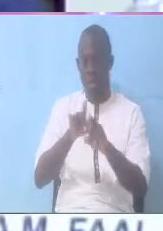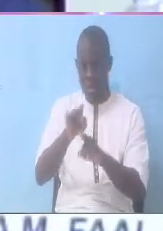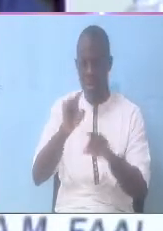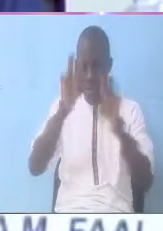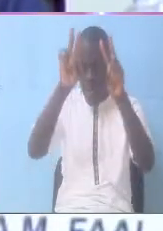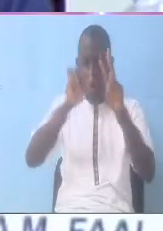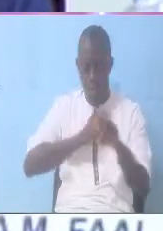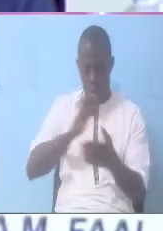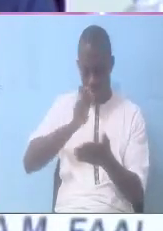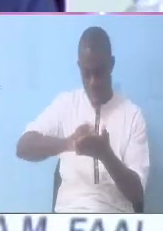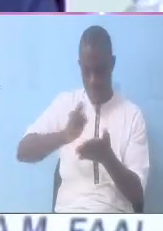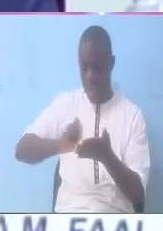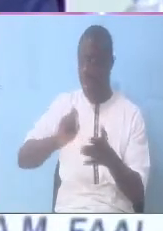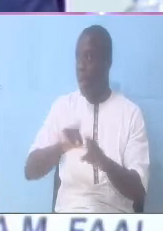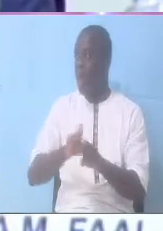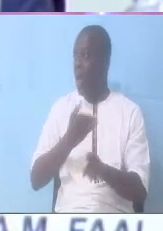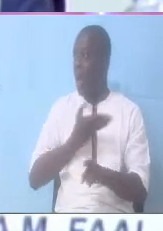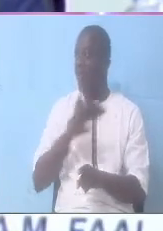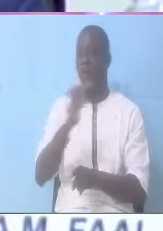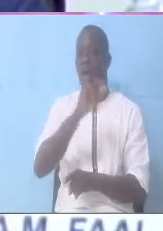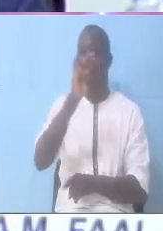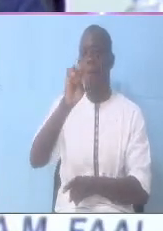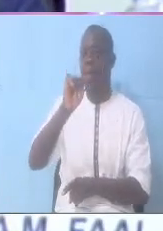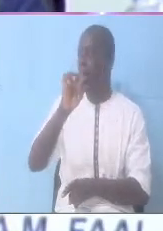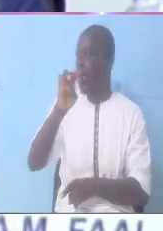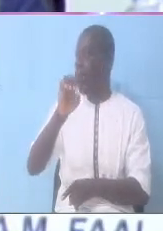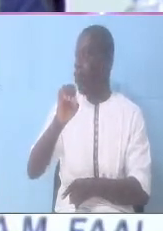handwriting here in some of the memos.